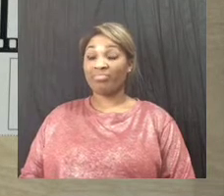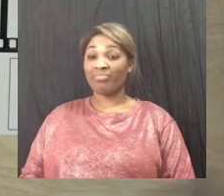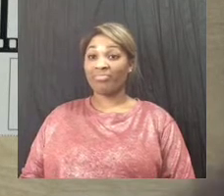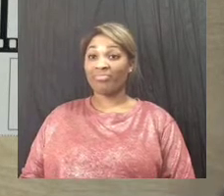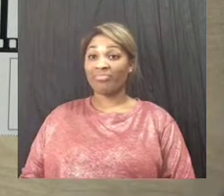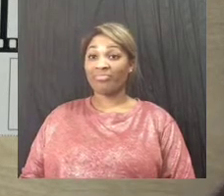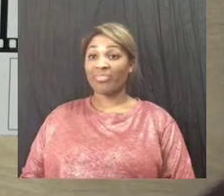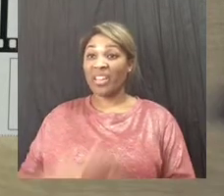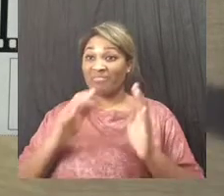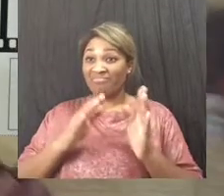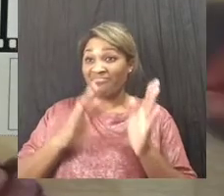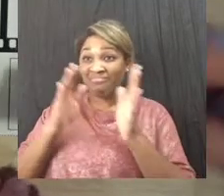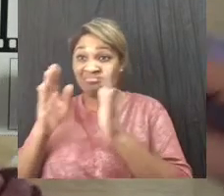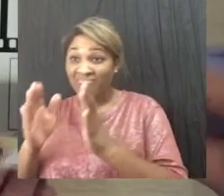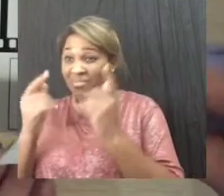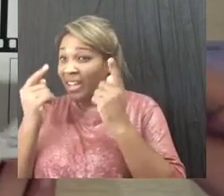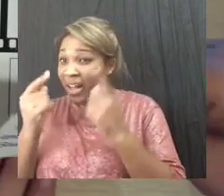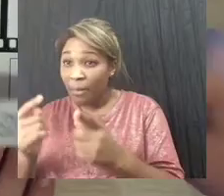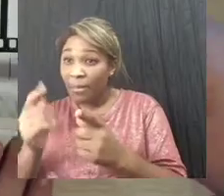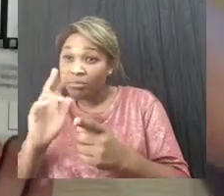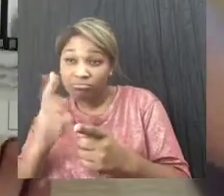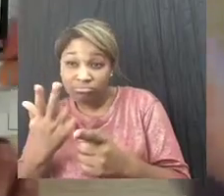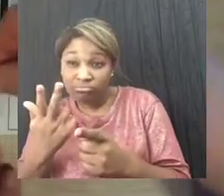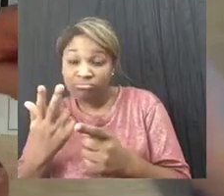Next, the people